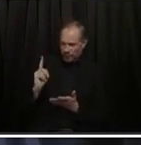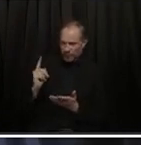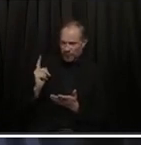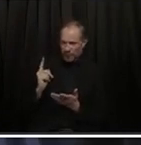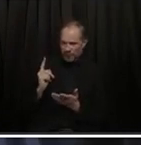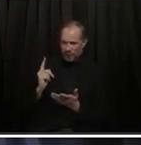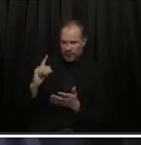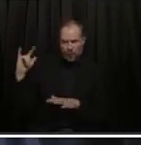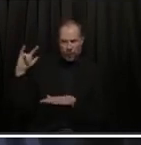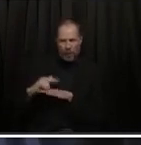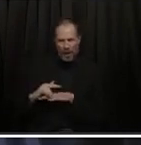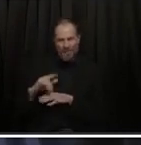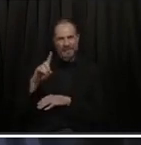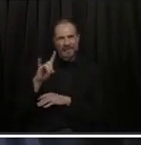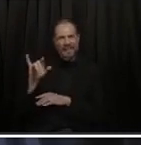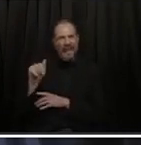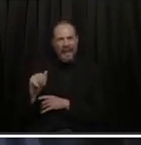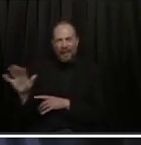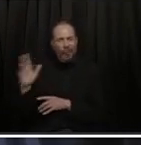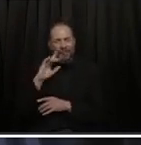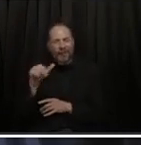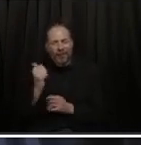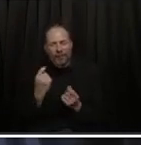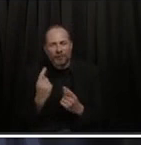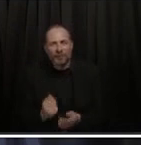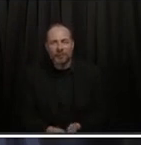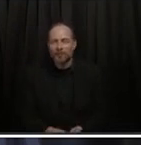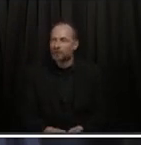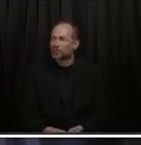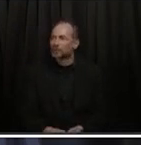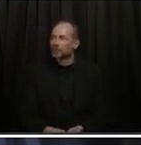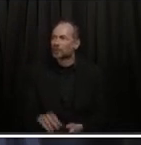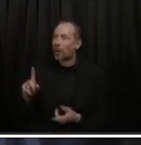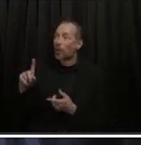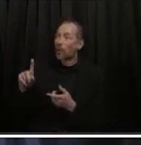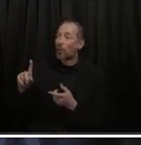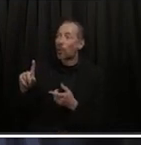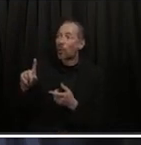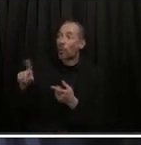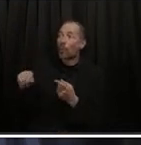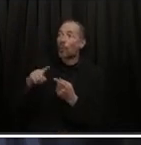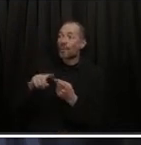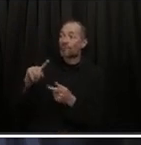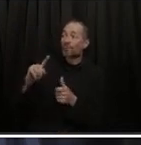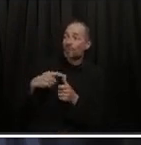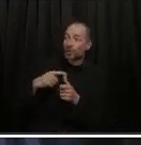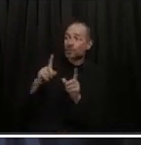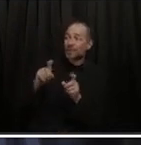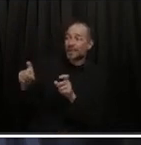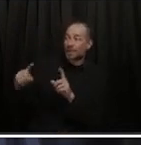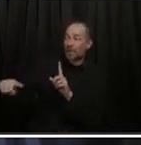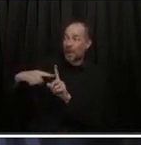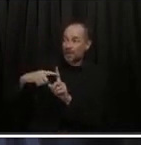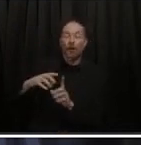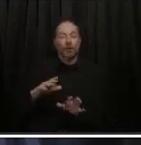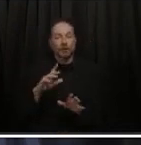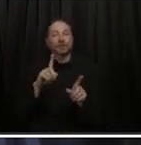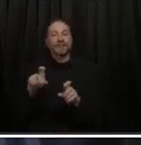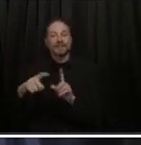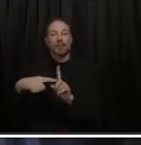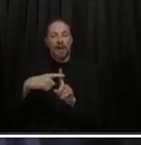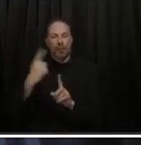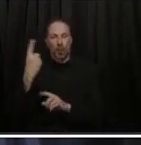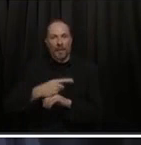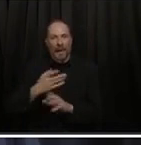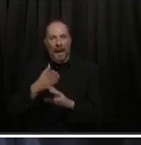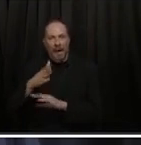DIA. Sorry, what were your other questions? When she actually first tested positive. Oh, she tested positive a day after she arrived.